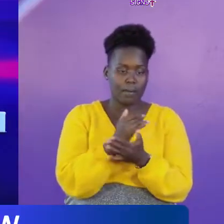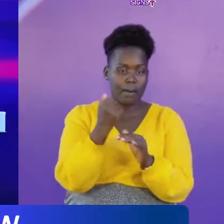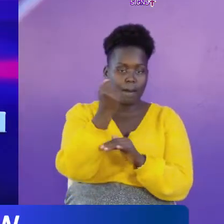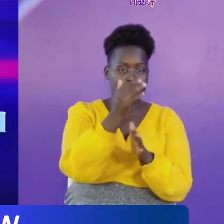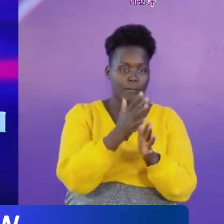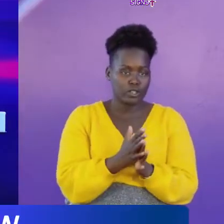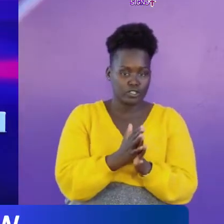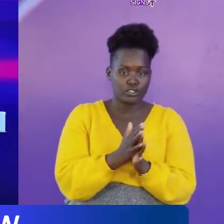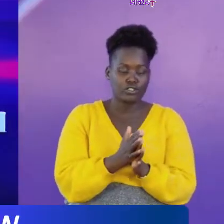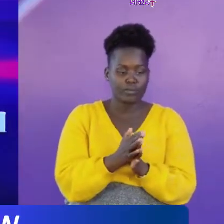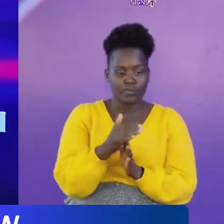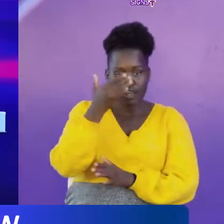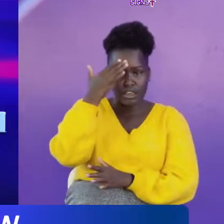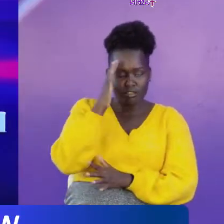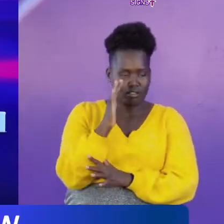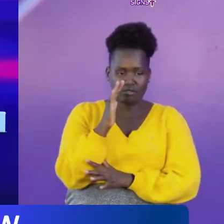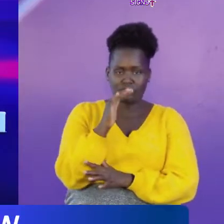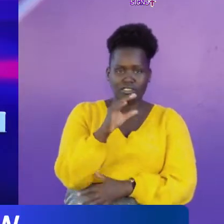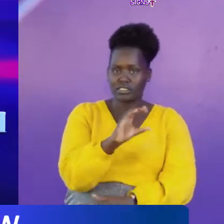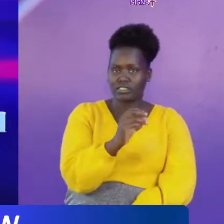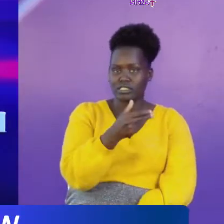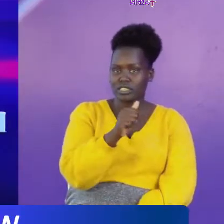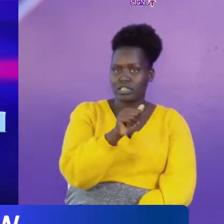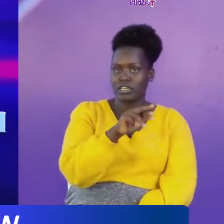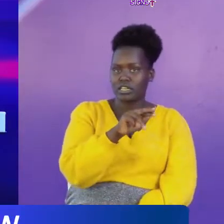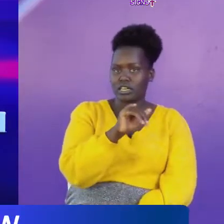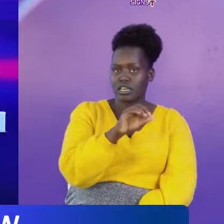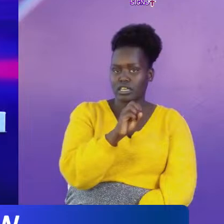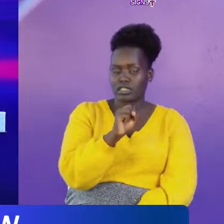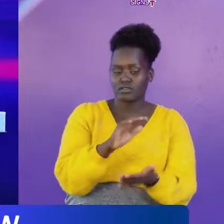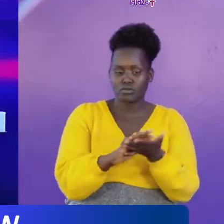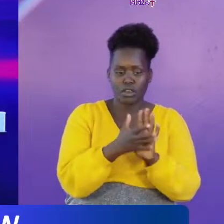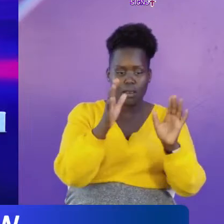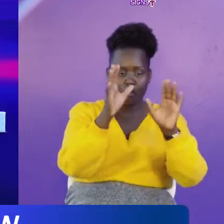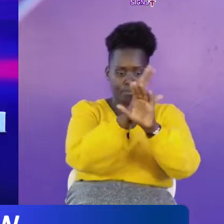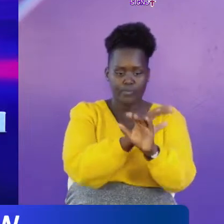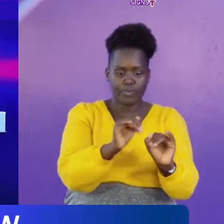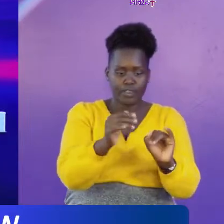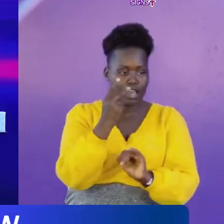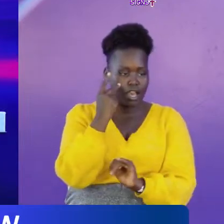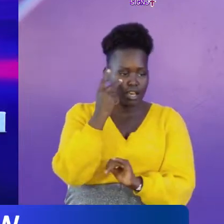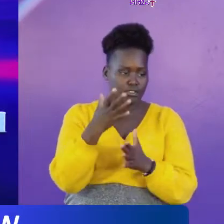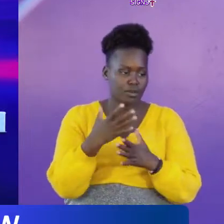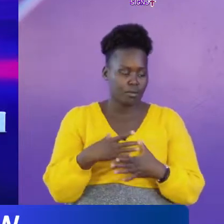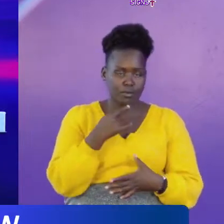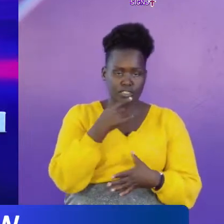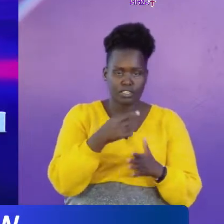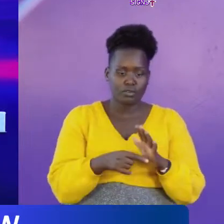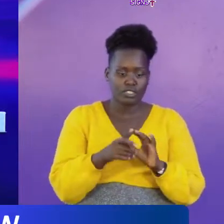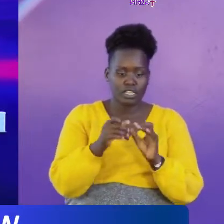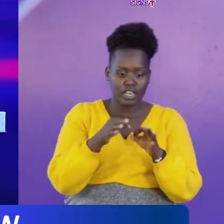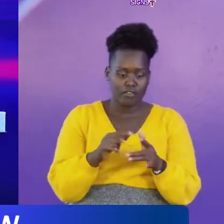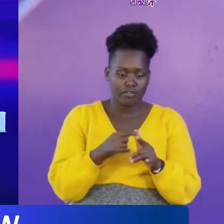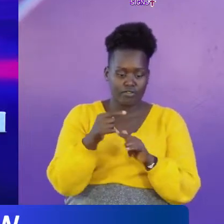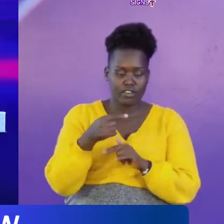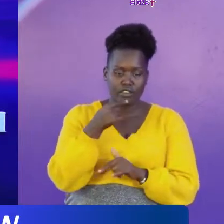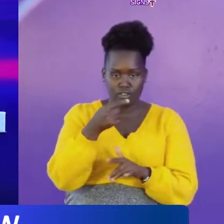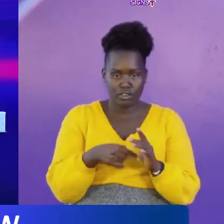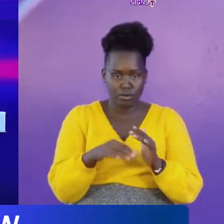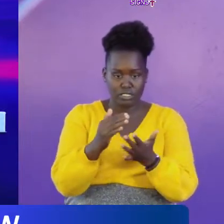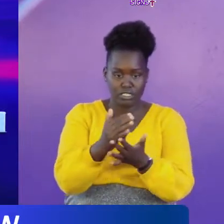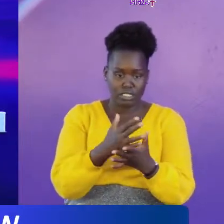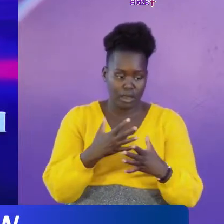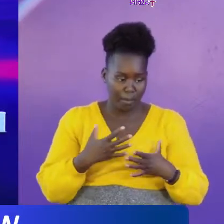do not look charismatic enough to be a president. And I saw a netizen saying that if then we are saying that some